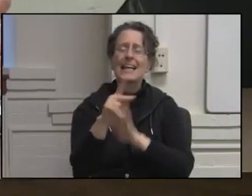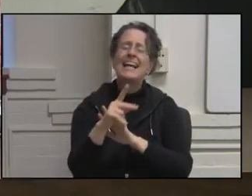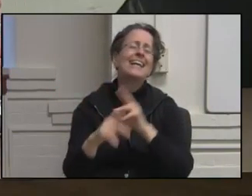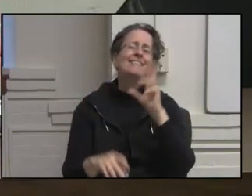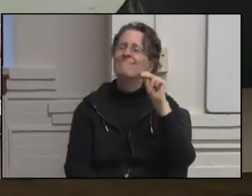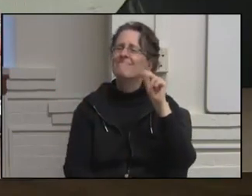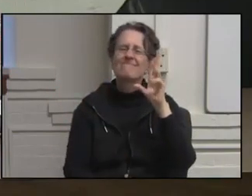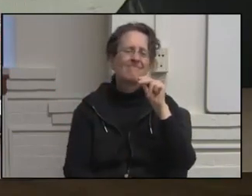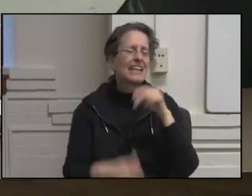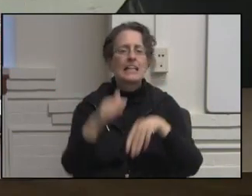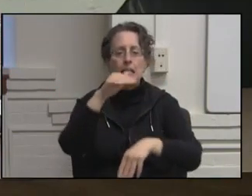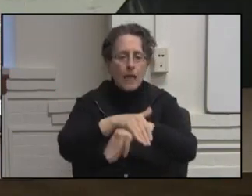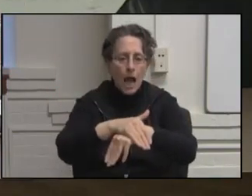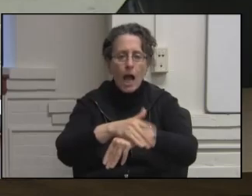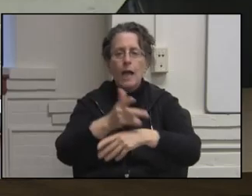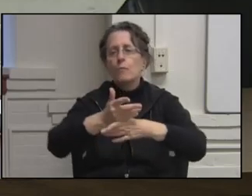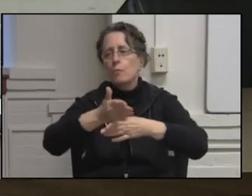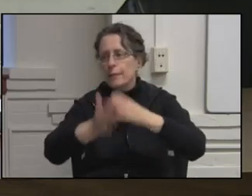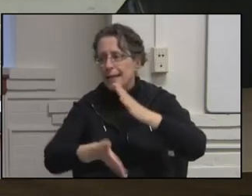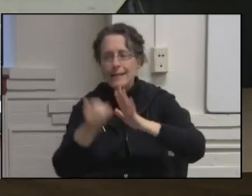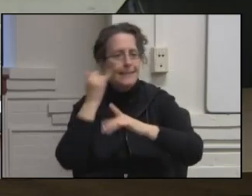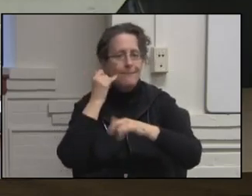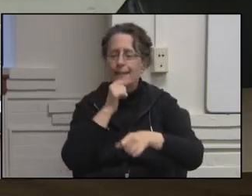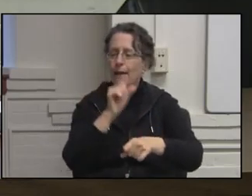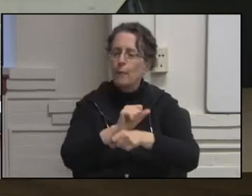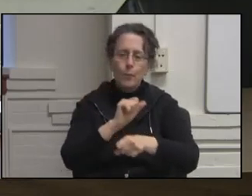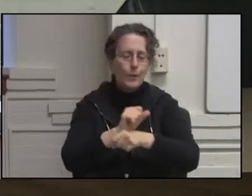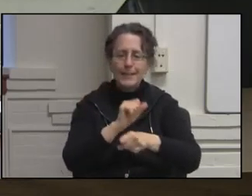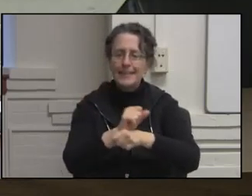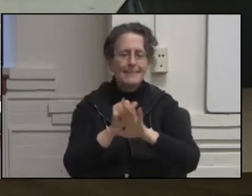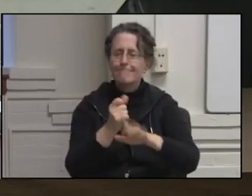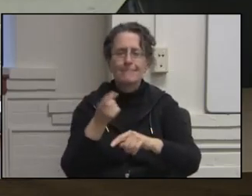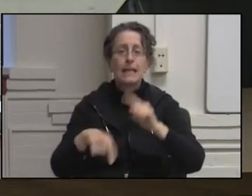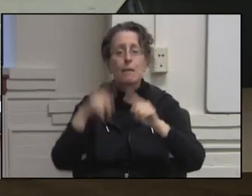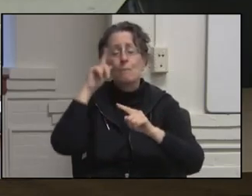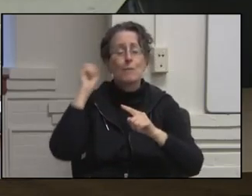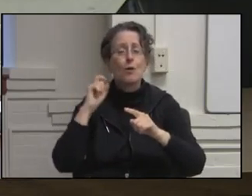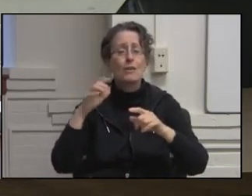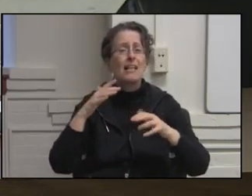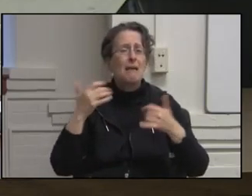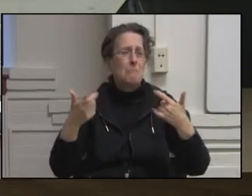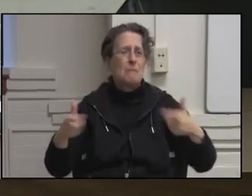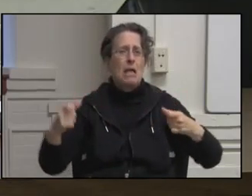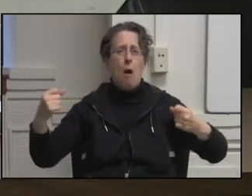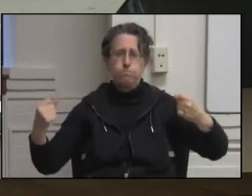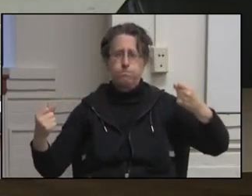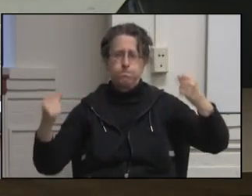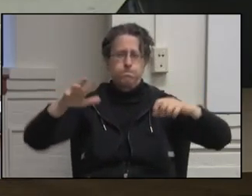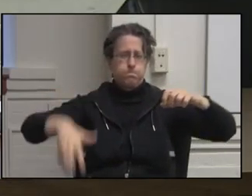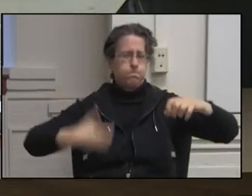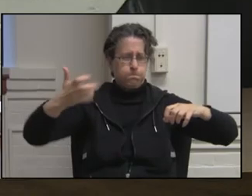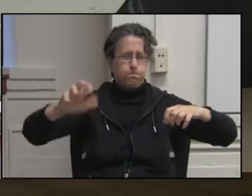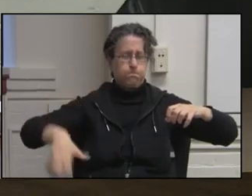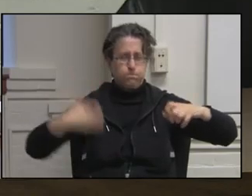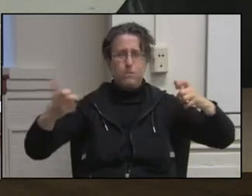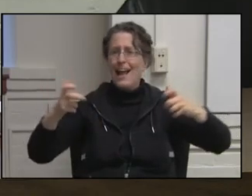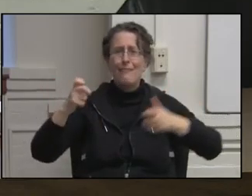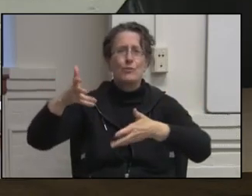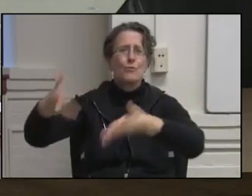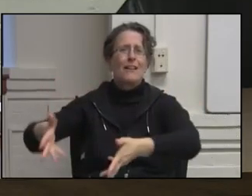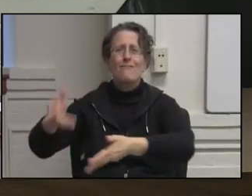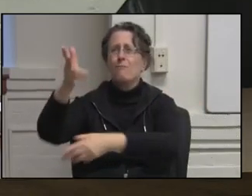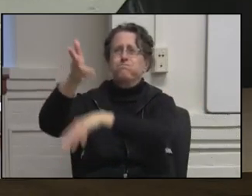excavator takes more space than a normal parking space, and it's jetted out into the road. And so when we first tried that, we saw where there'd be